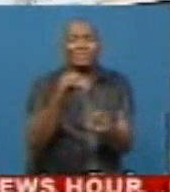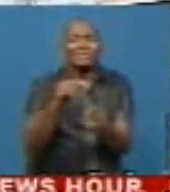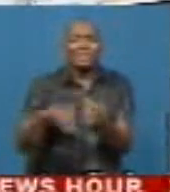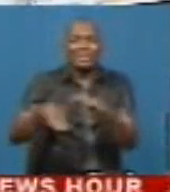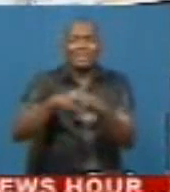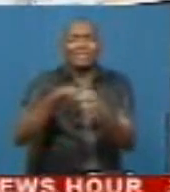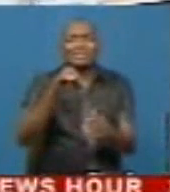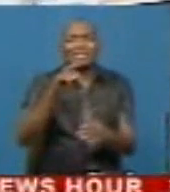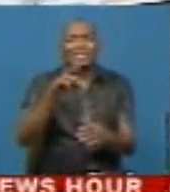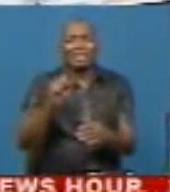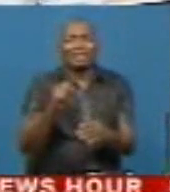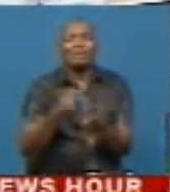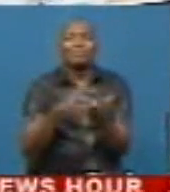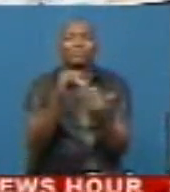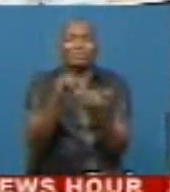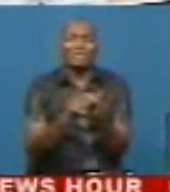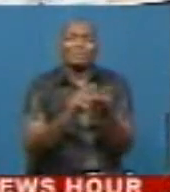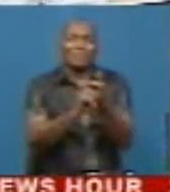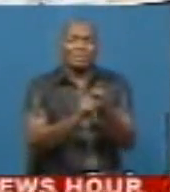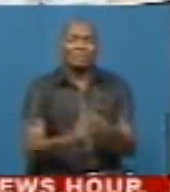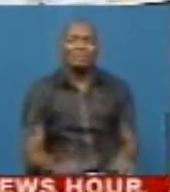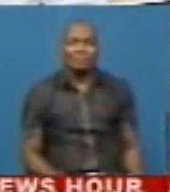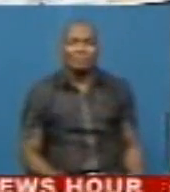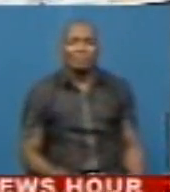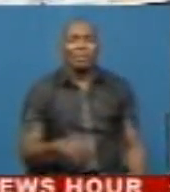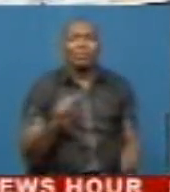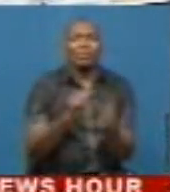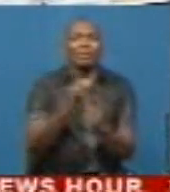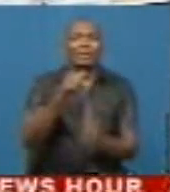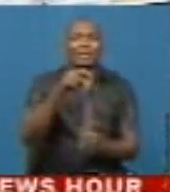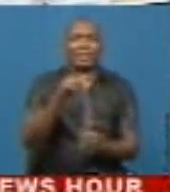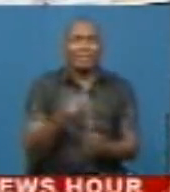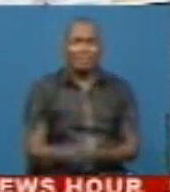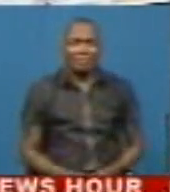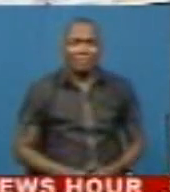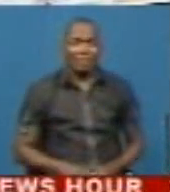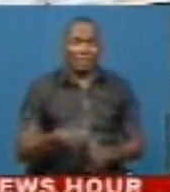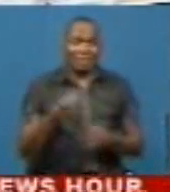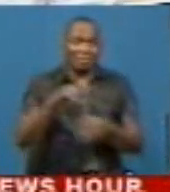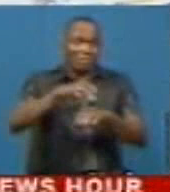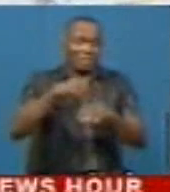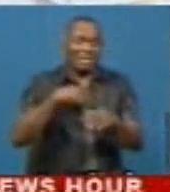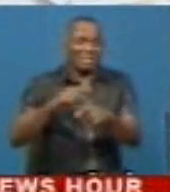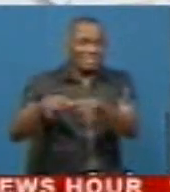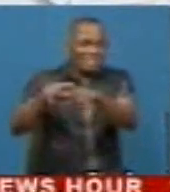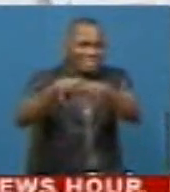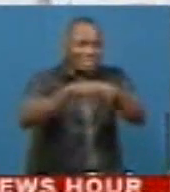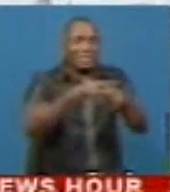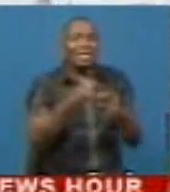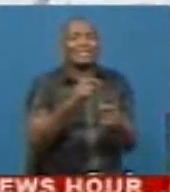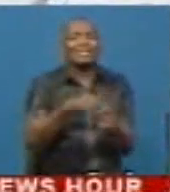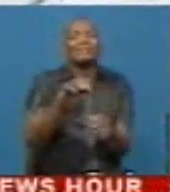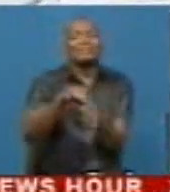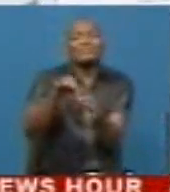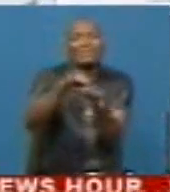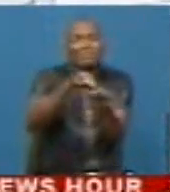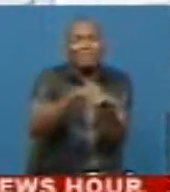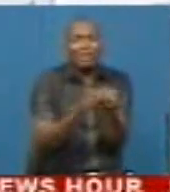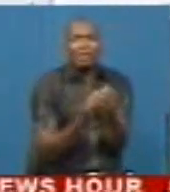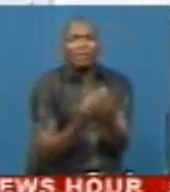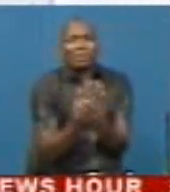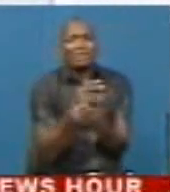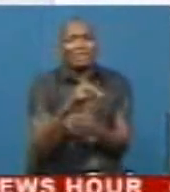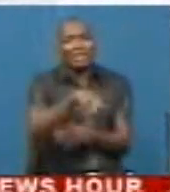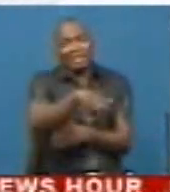under the CRI-AGRA Partnership Project. Now, once you come up with the varieties, you have a breeder seed, and then we